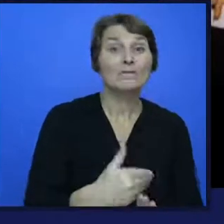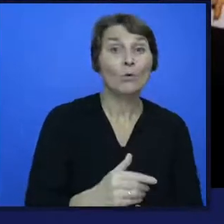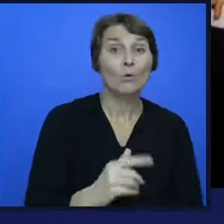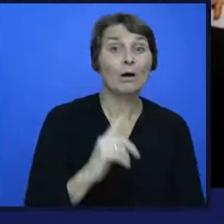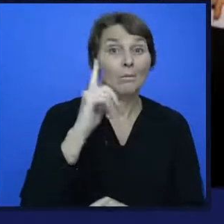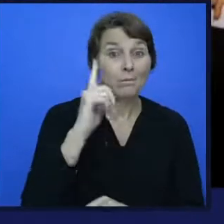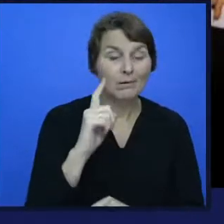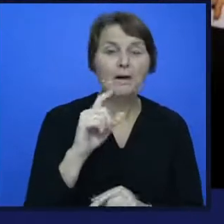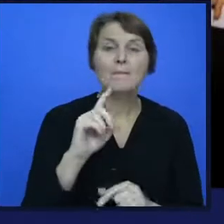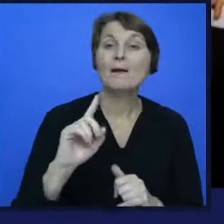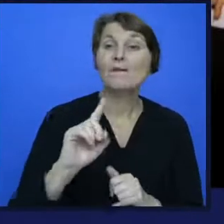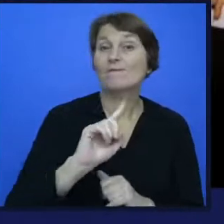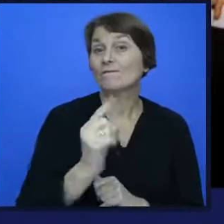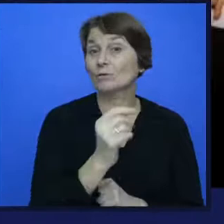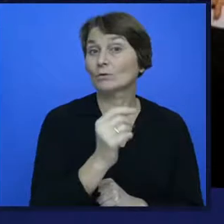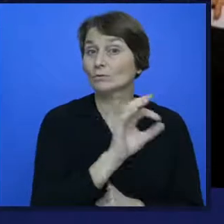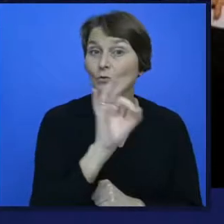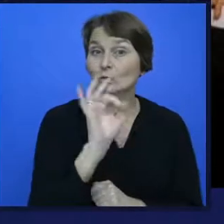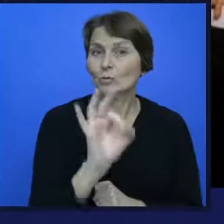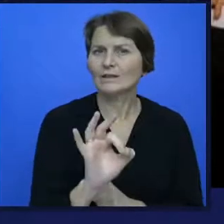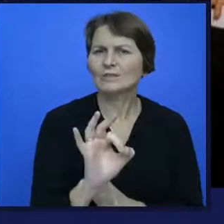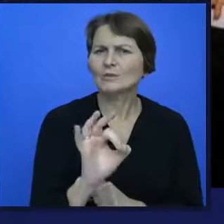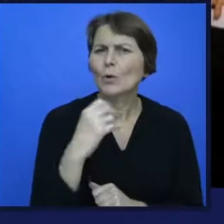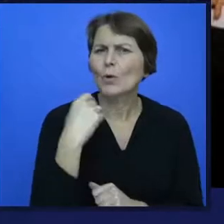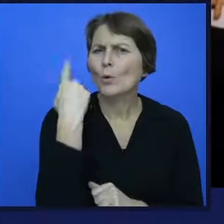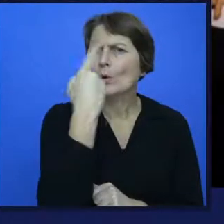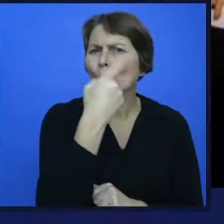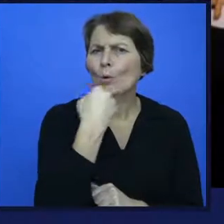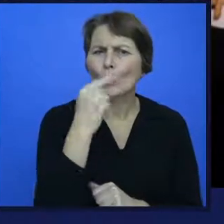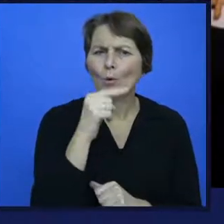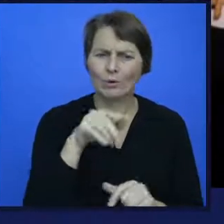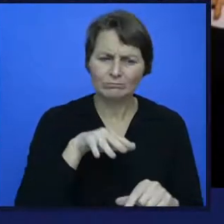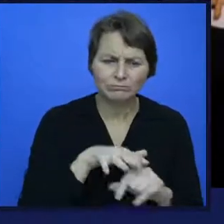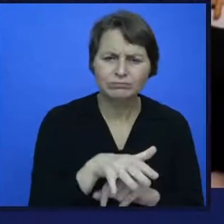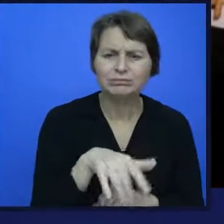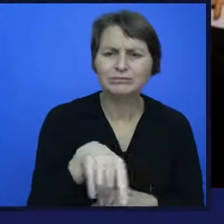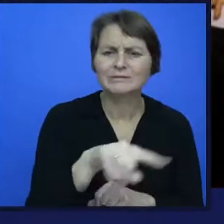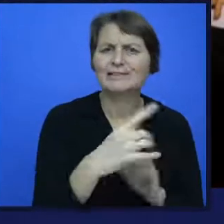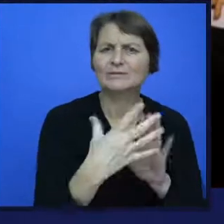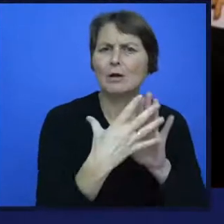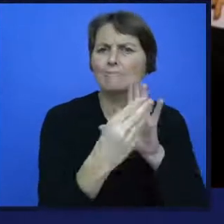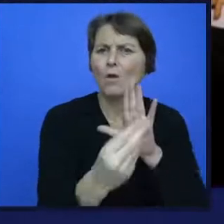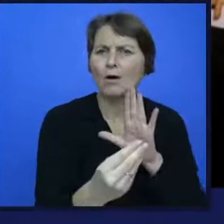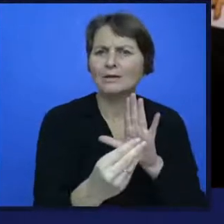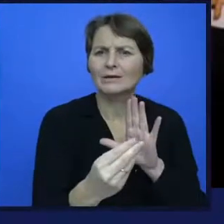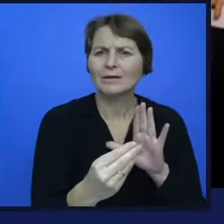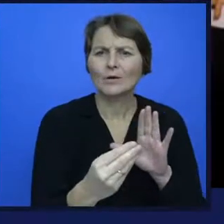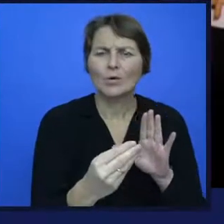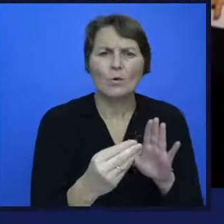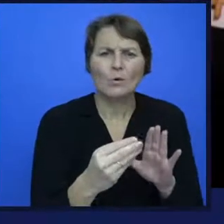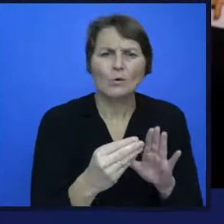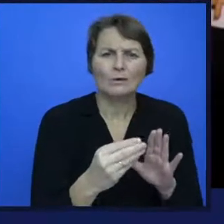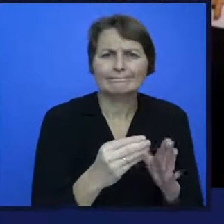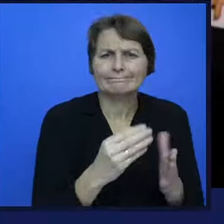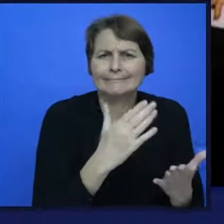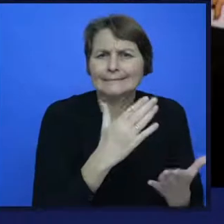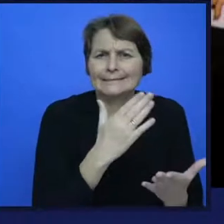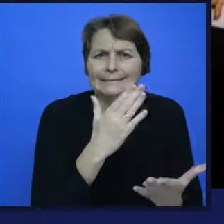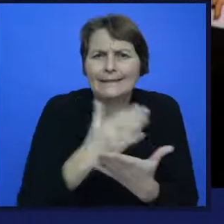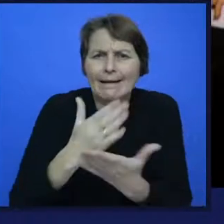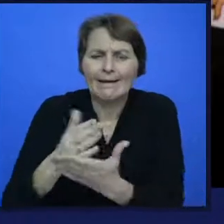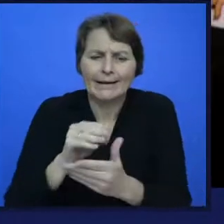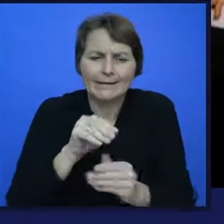one, are these models affecting? Who will these decisions affect? And number two, how might